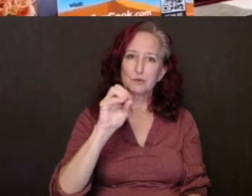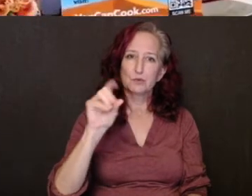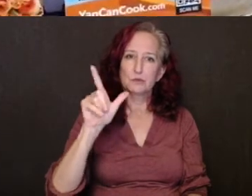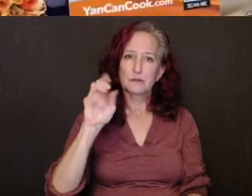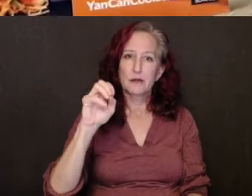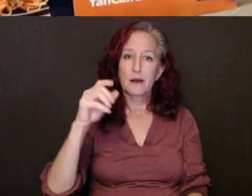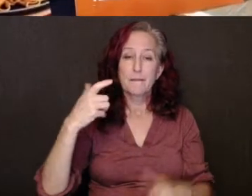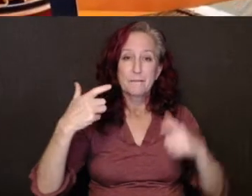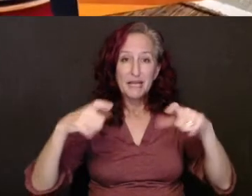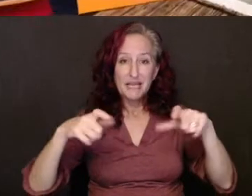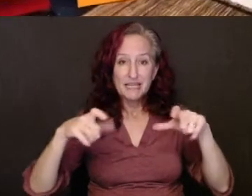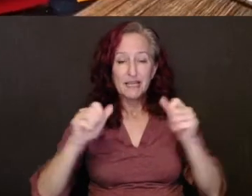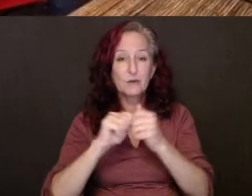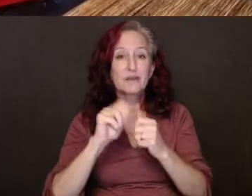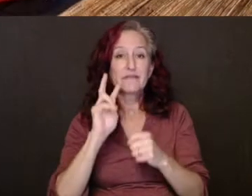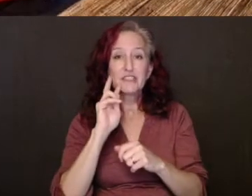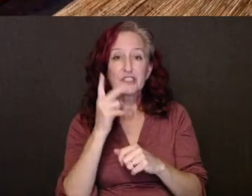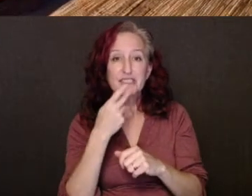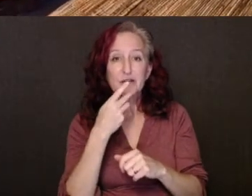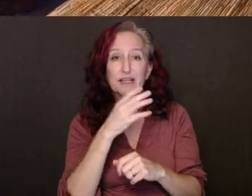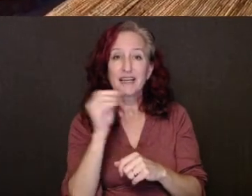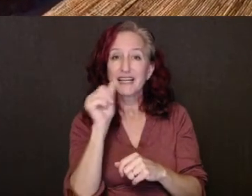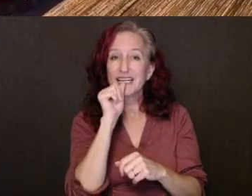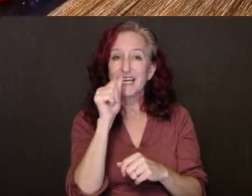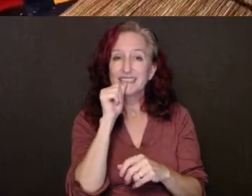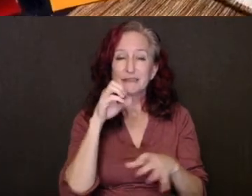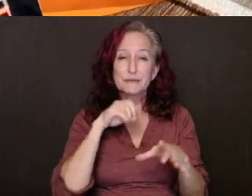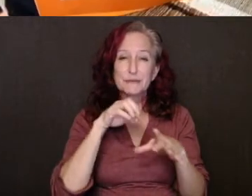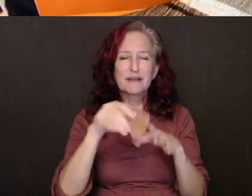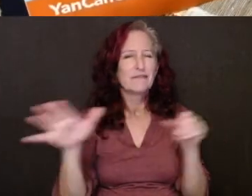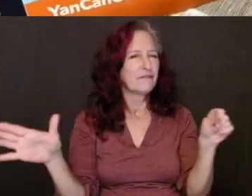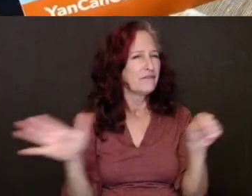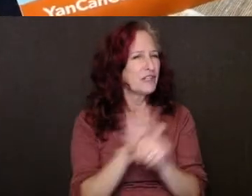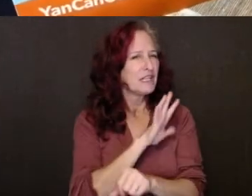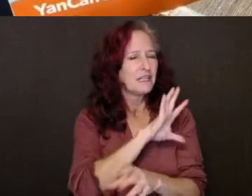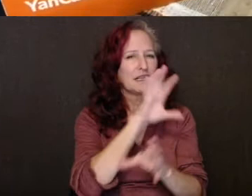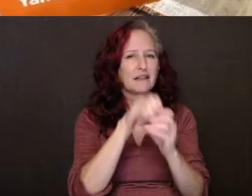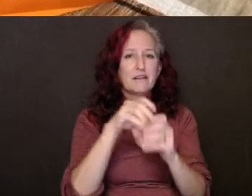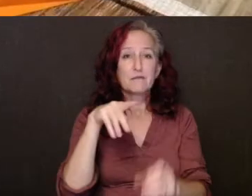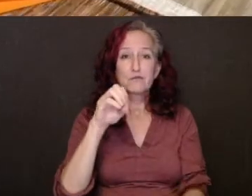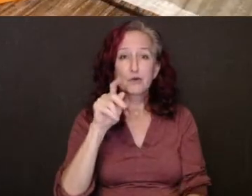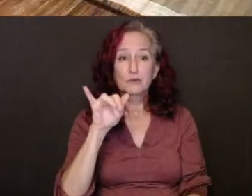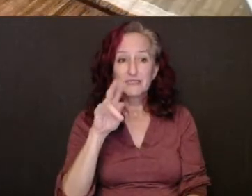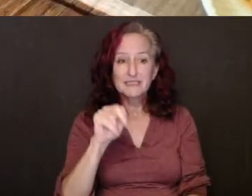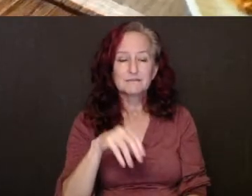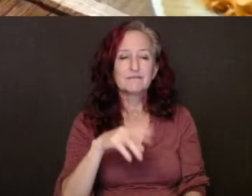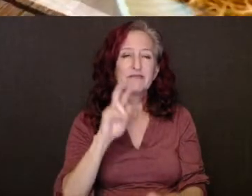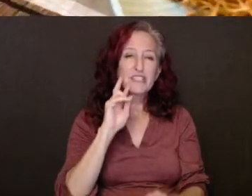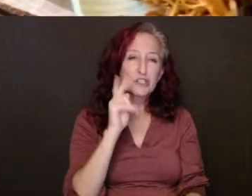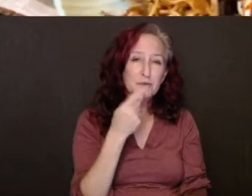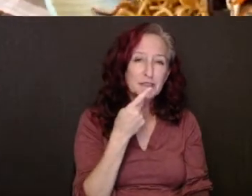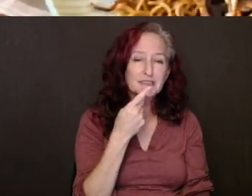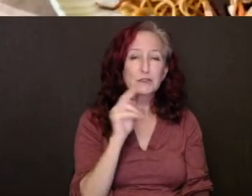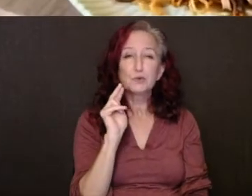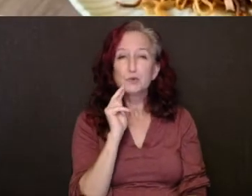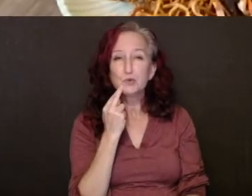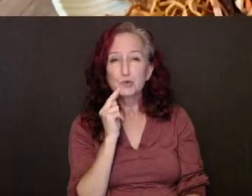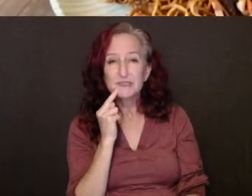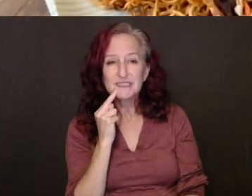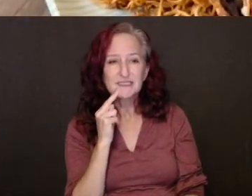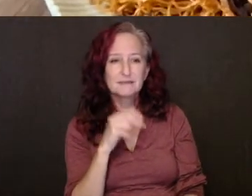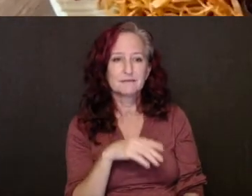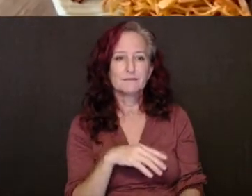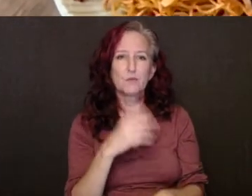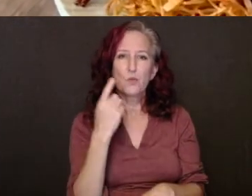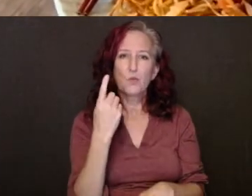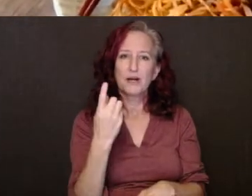everybody. Today, I have basically show you this. Look at this. This is why I'm asking you any question. Look at this. This